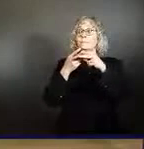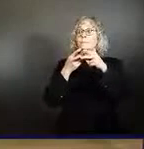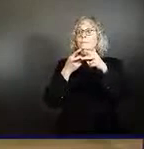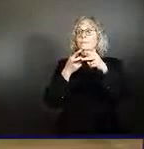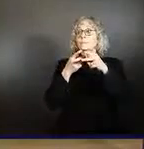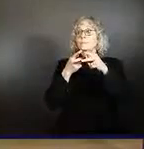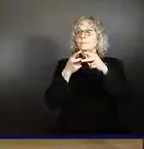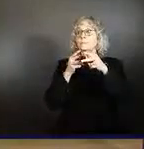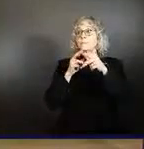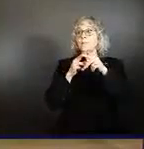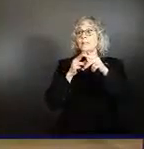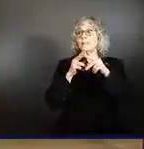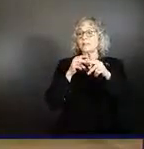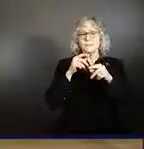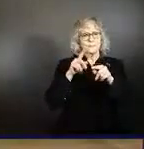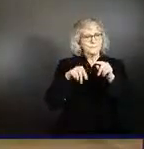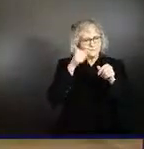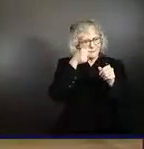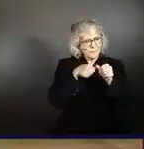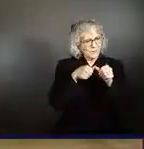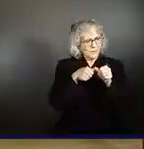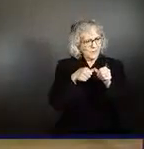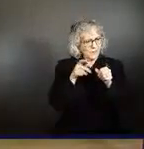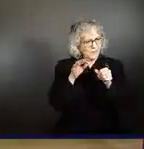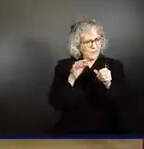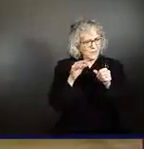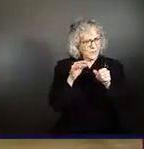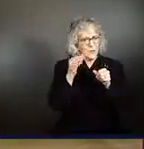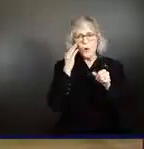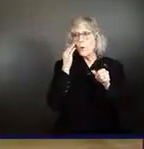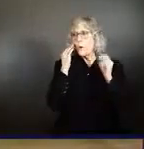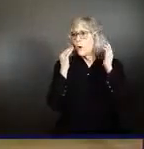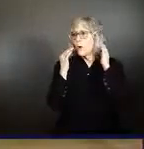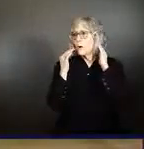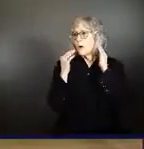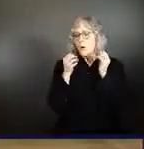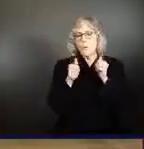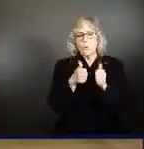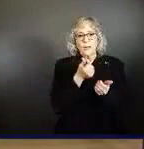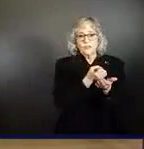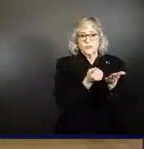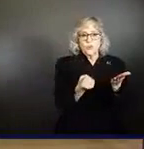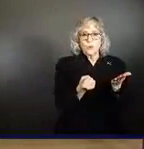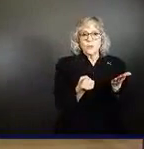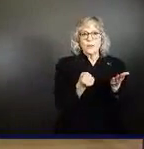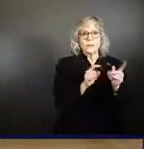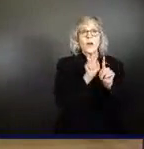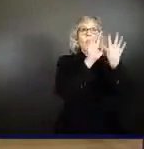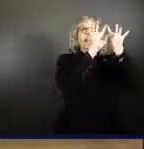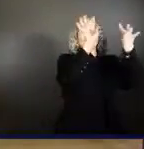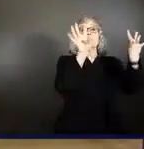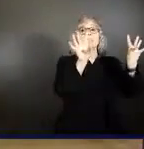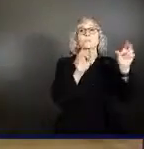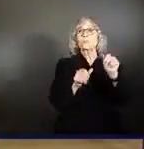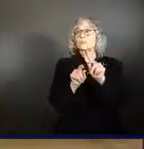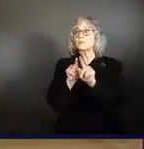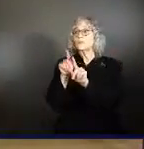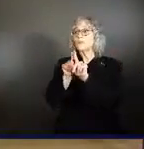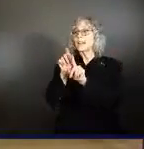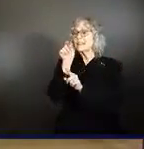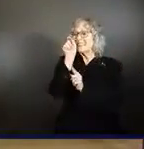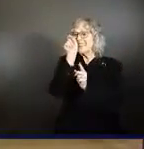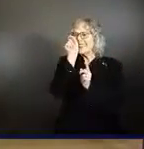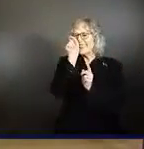diffuse sources or not. I can't remember actually now the word. But we know which sources are like galaxies or more diffuse, while stars are very, very